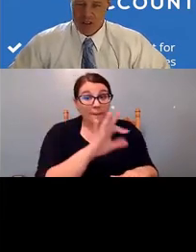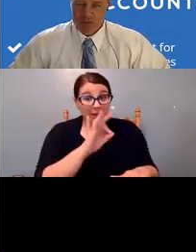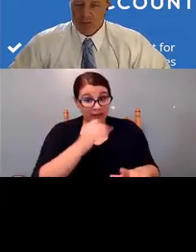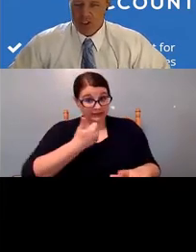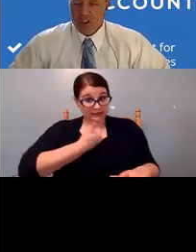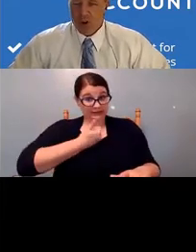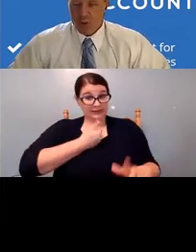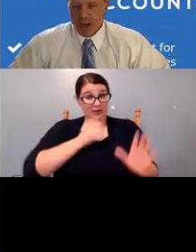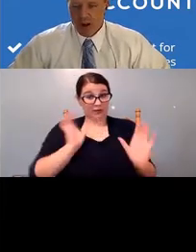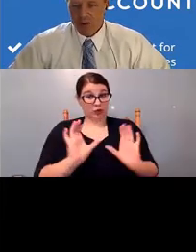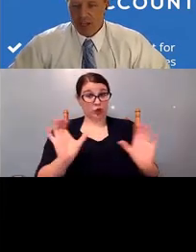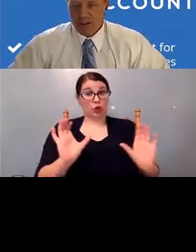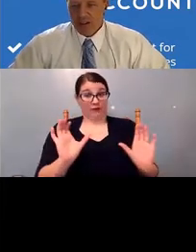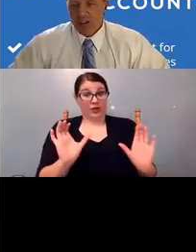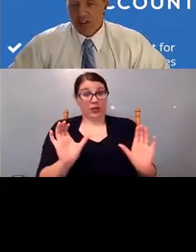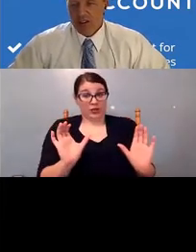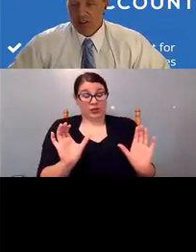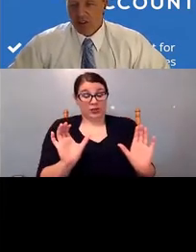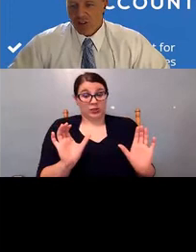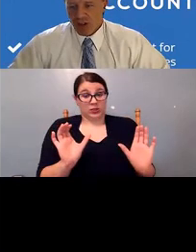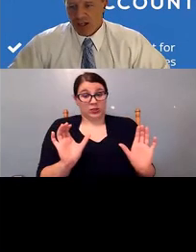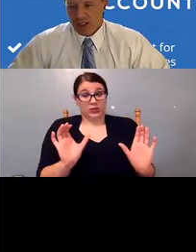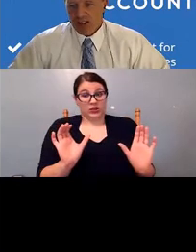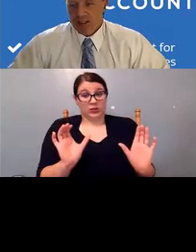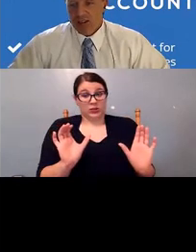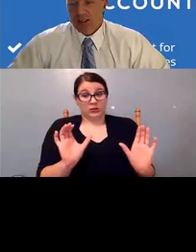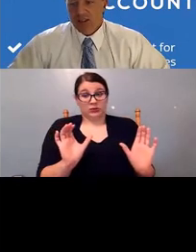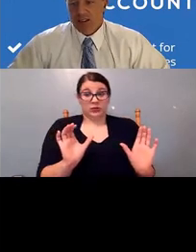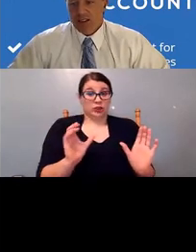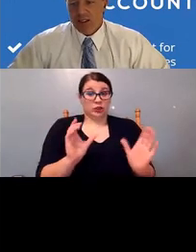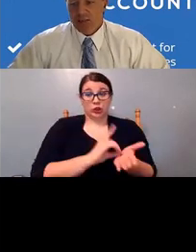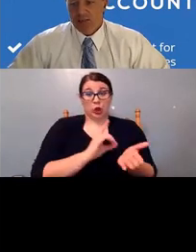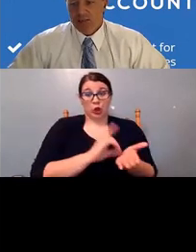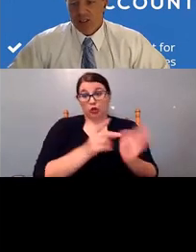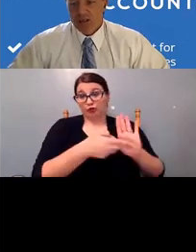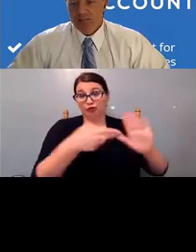some information around that certifying